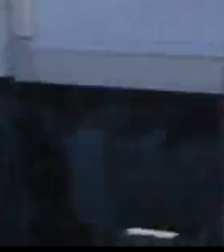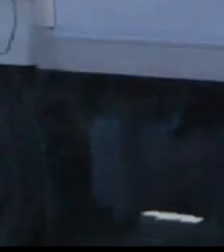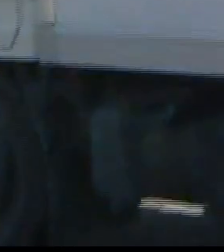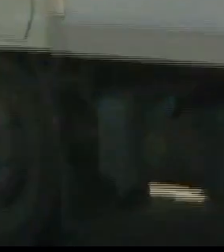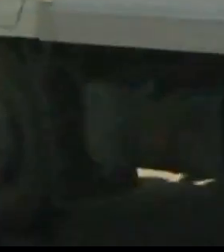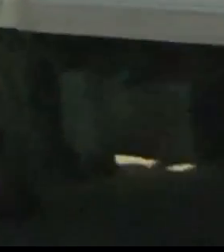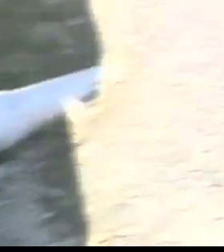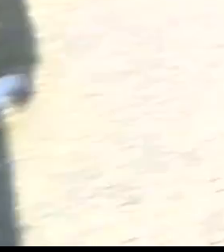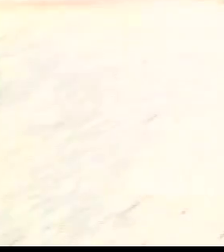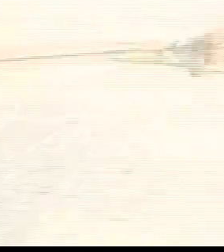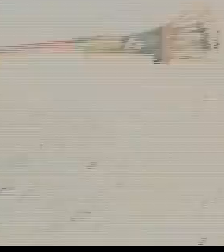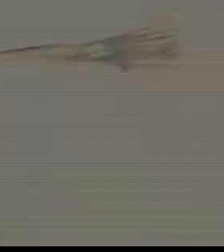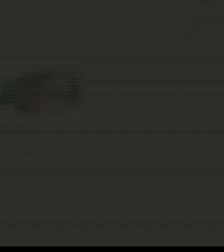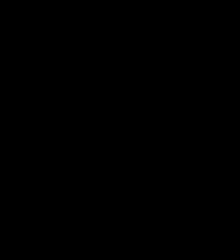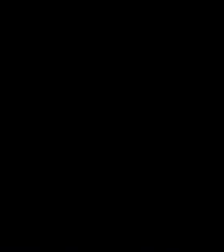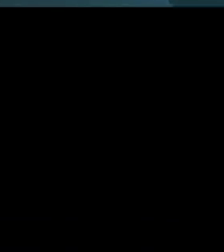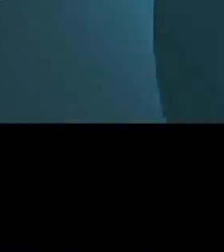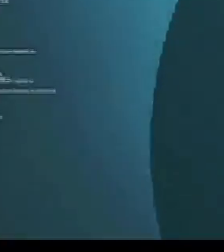Report starts now.